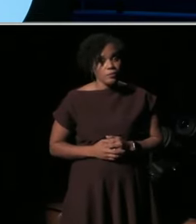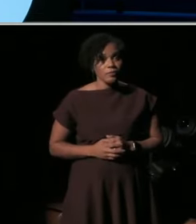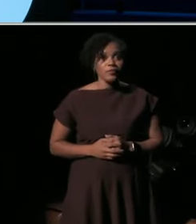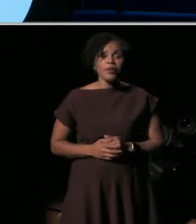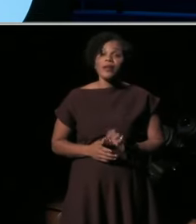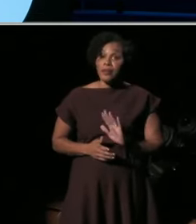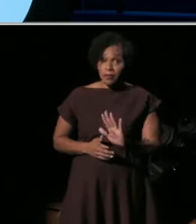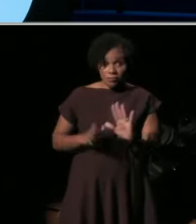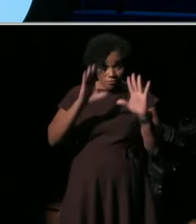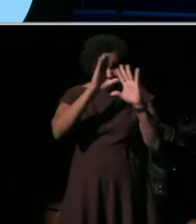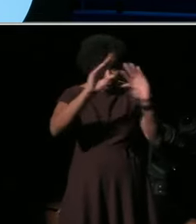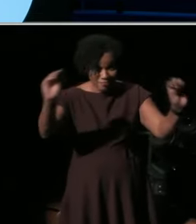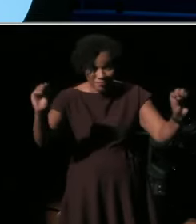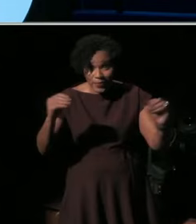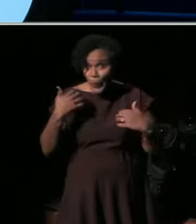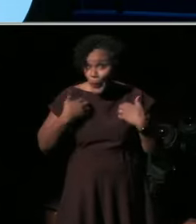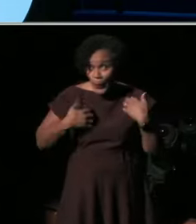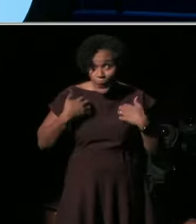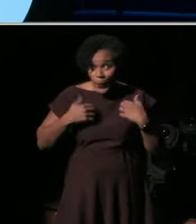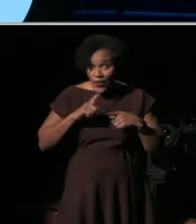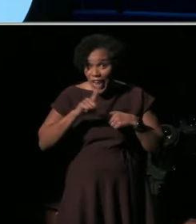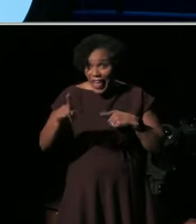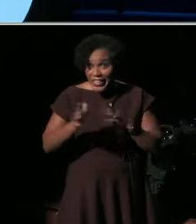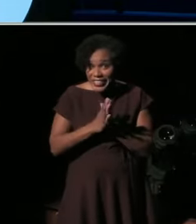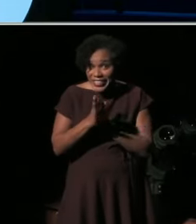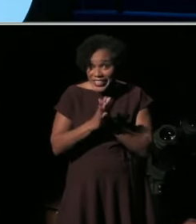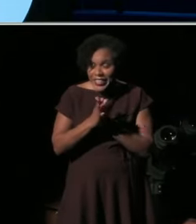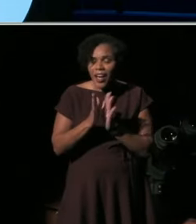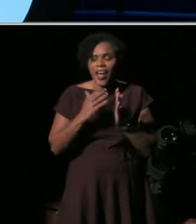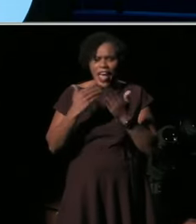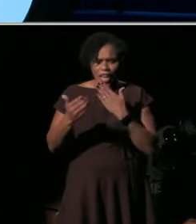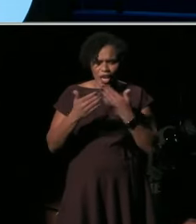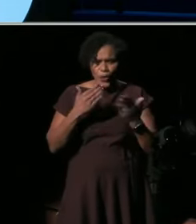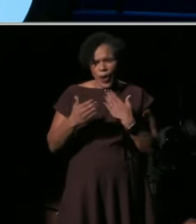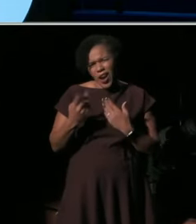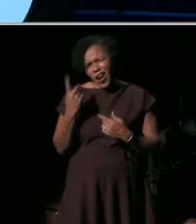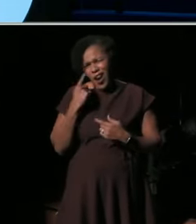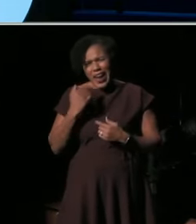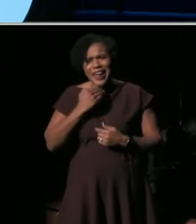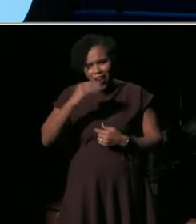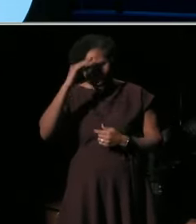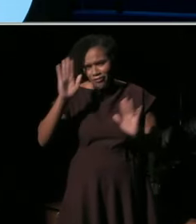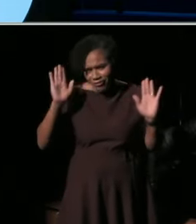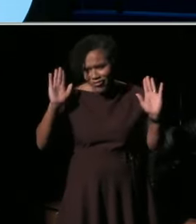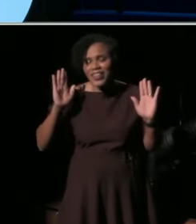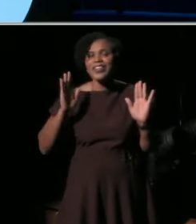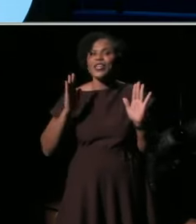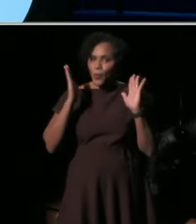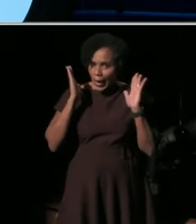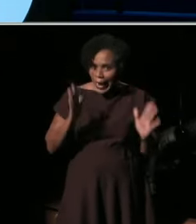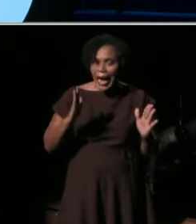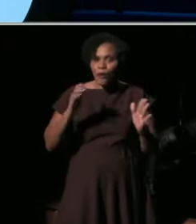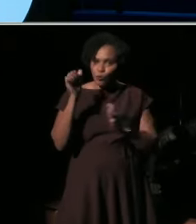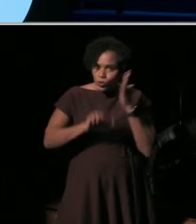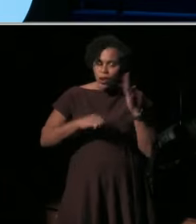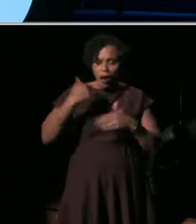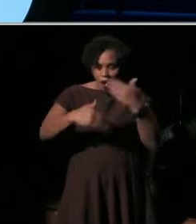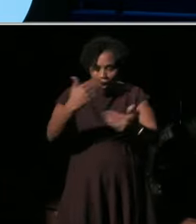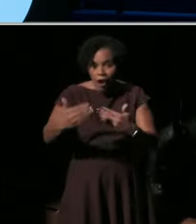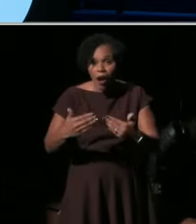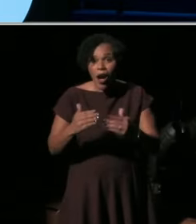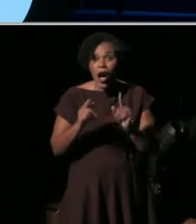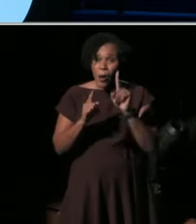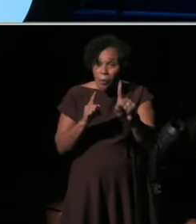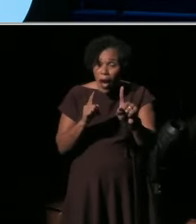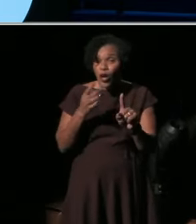So you've all got that to look forward to. Right, that's enough from us, partly because we've got to crack on with the show, and partly because if Rosie